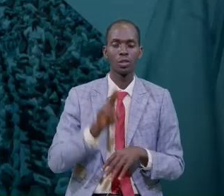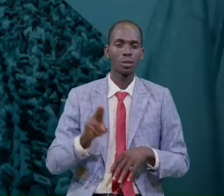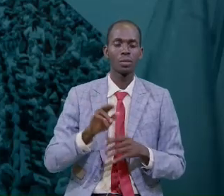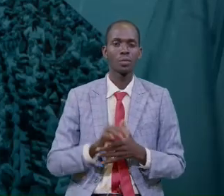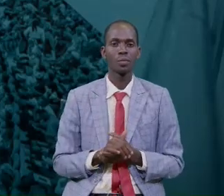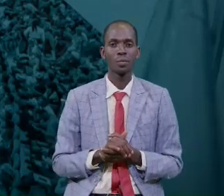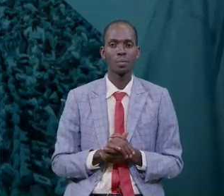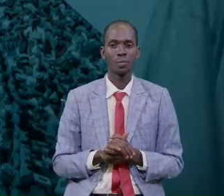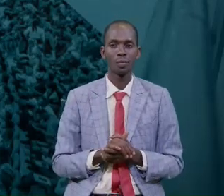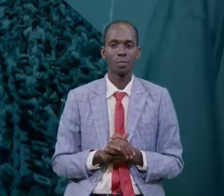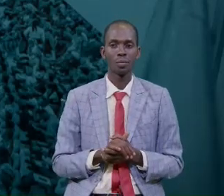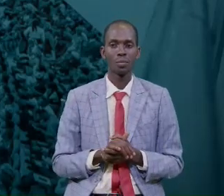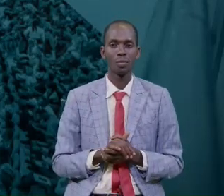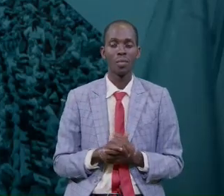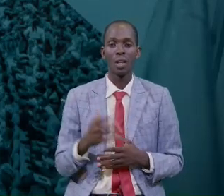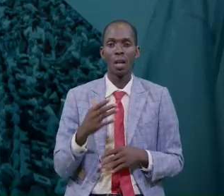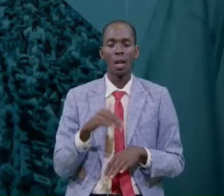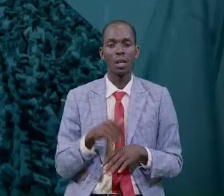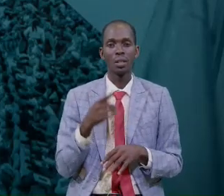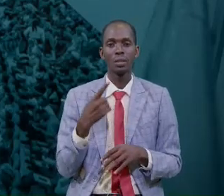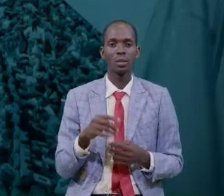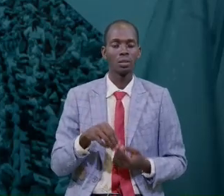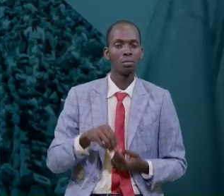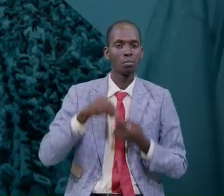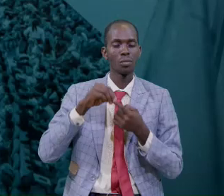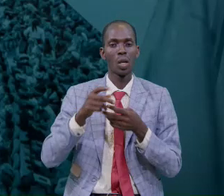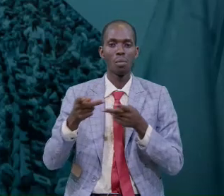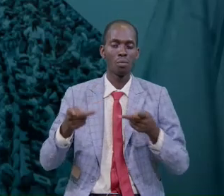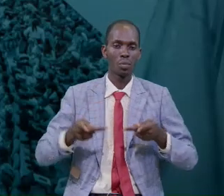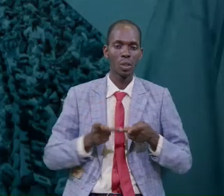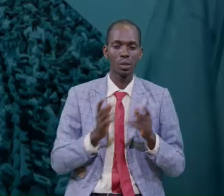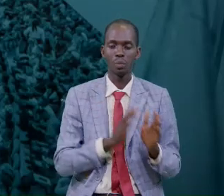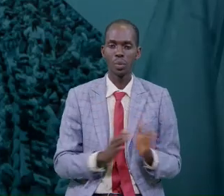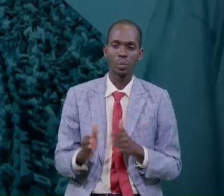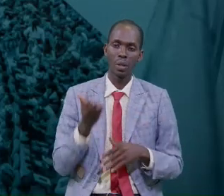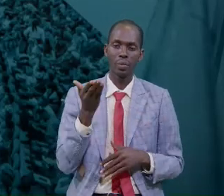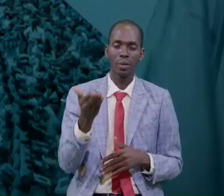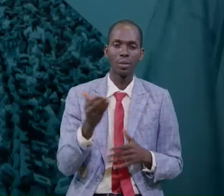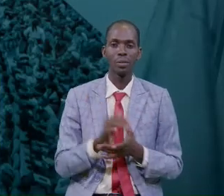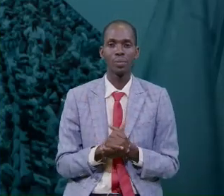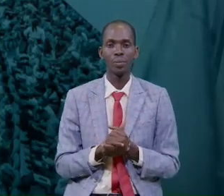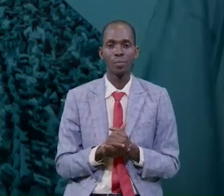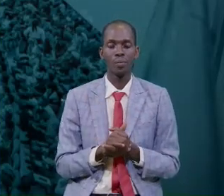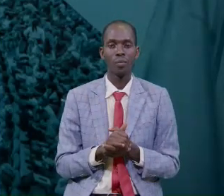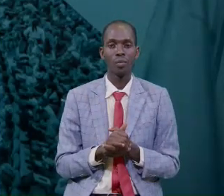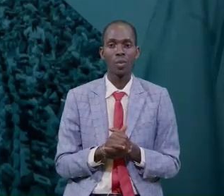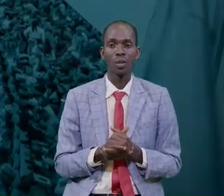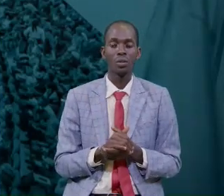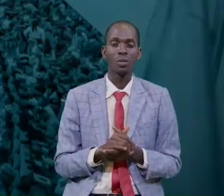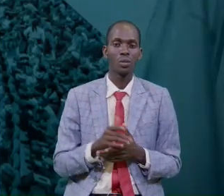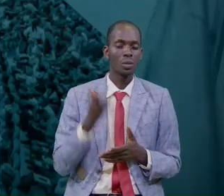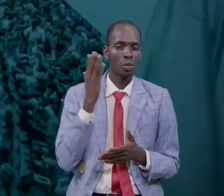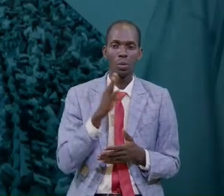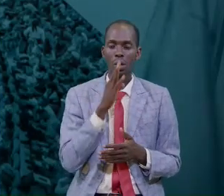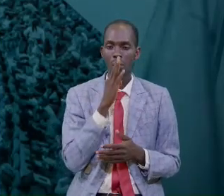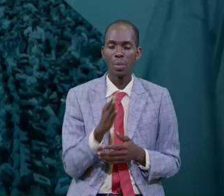it. At the VIP stand there. Our VIP, a honor. They have been meeting every 3 p.m.